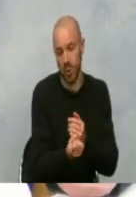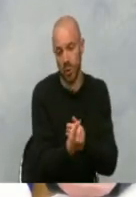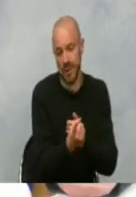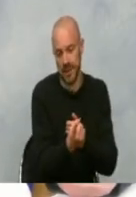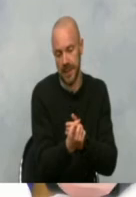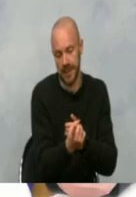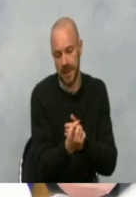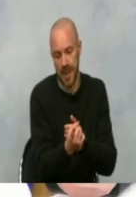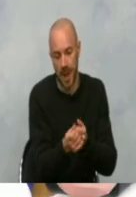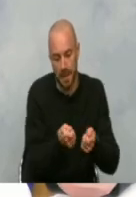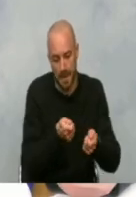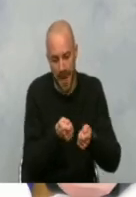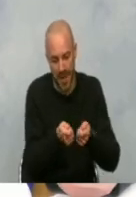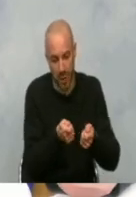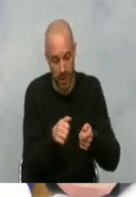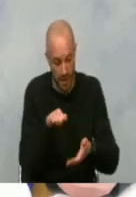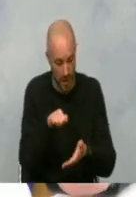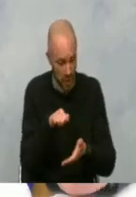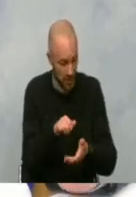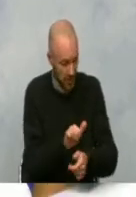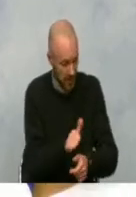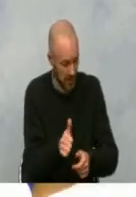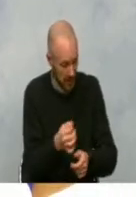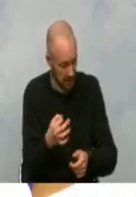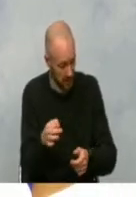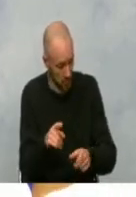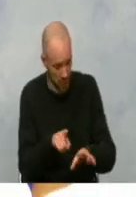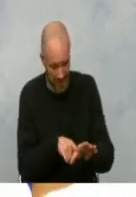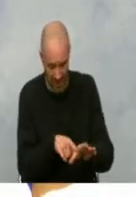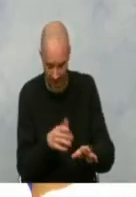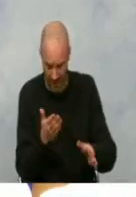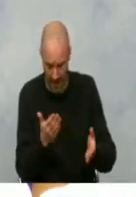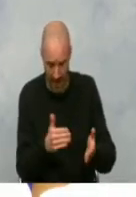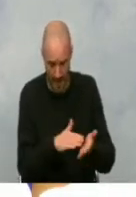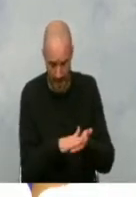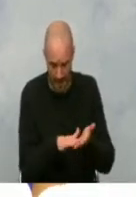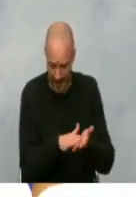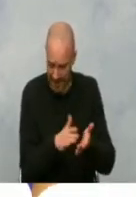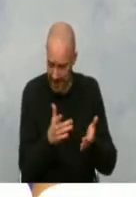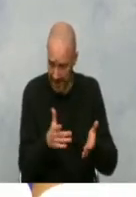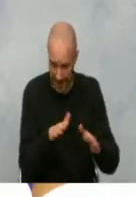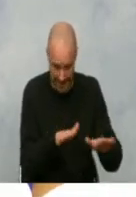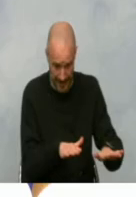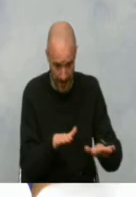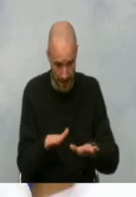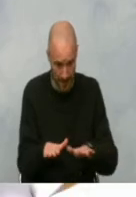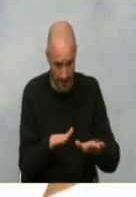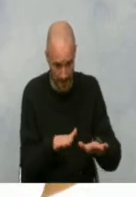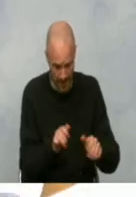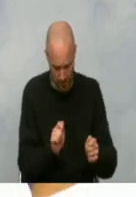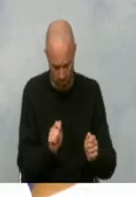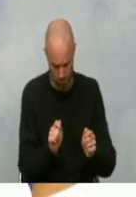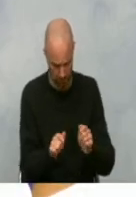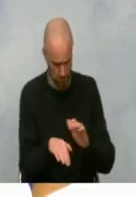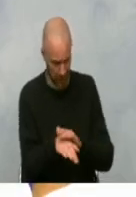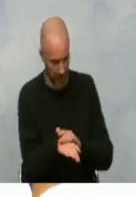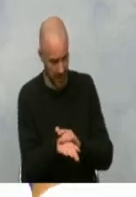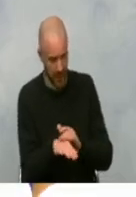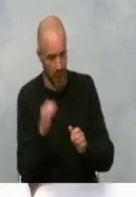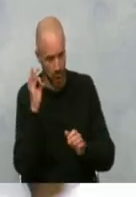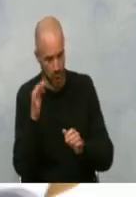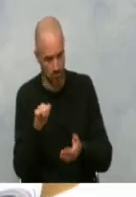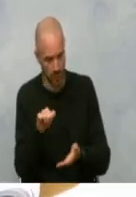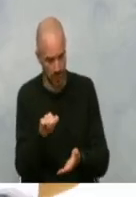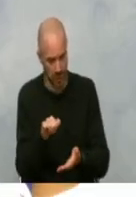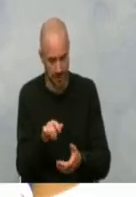budget for the next couple of years, giving time to make change within the Council's budget. So if I can go